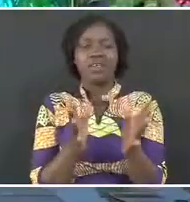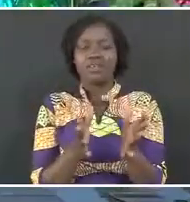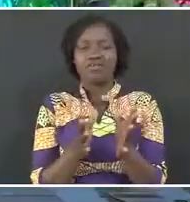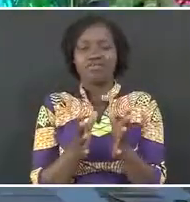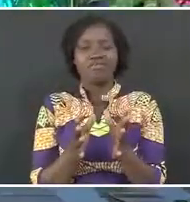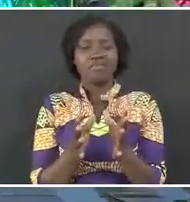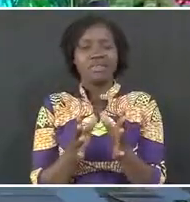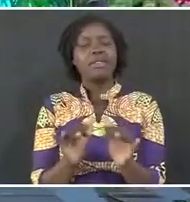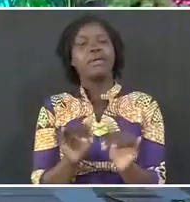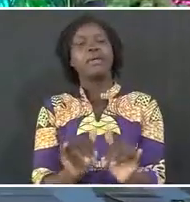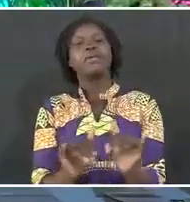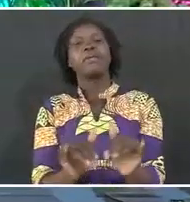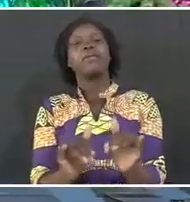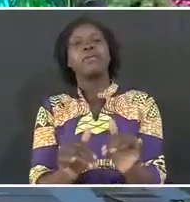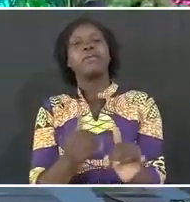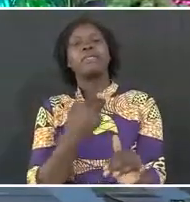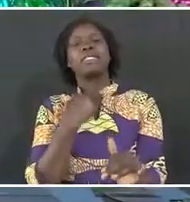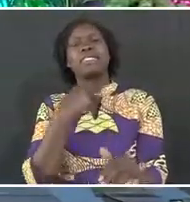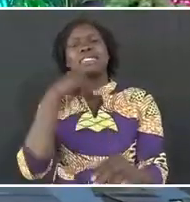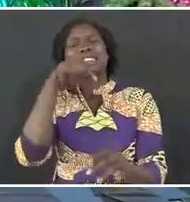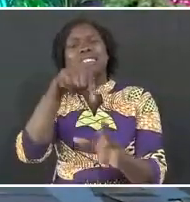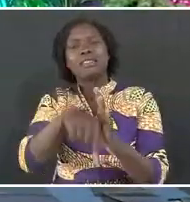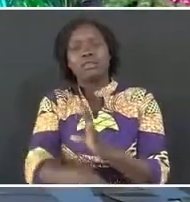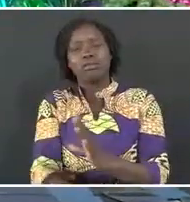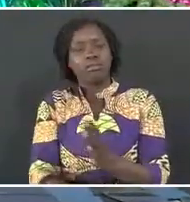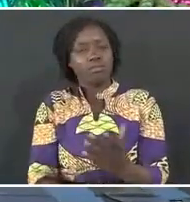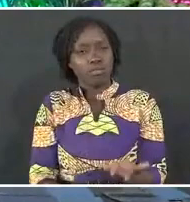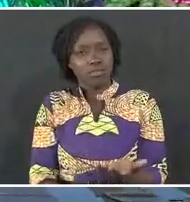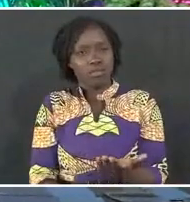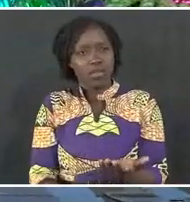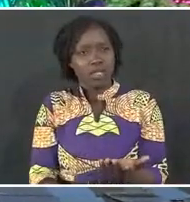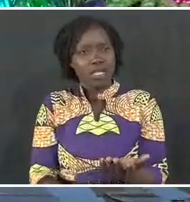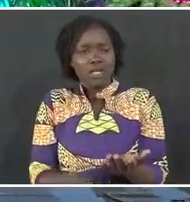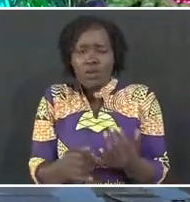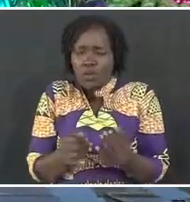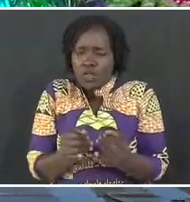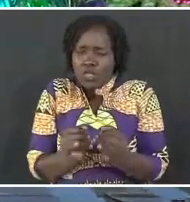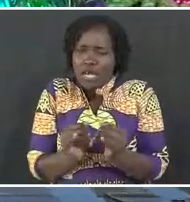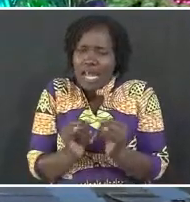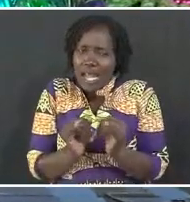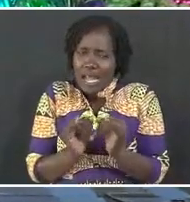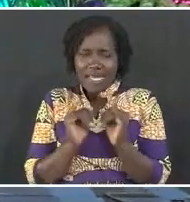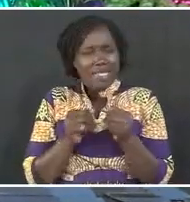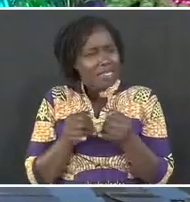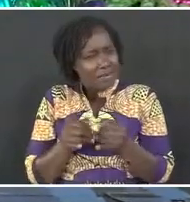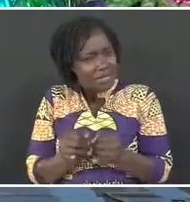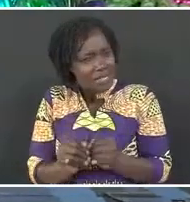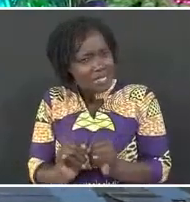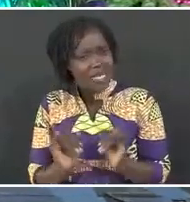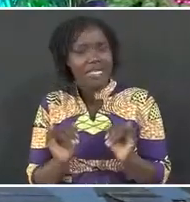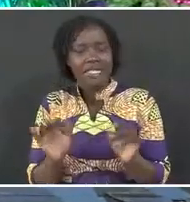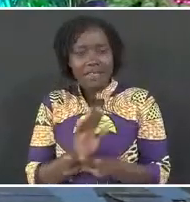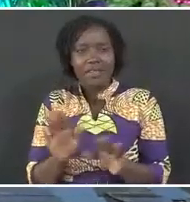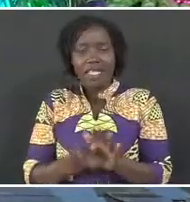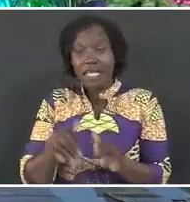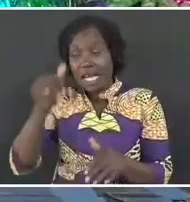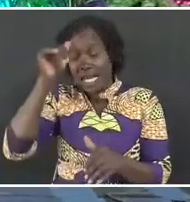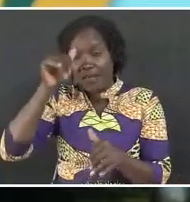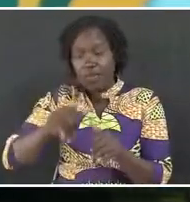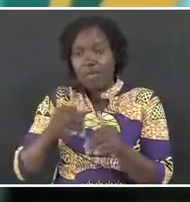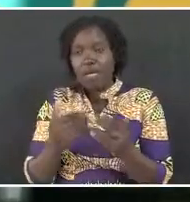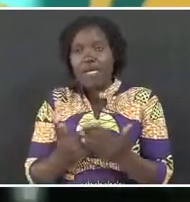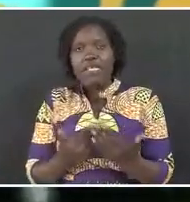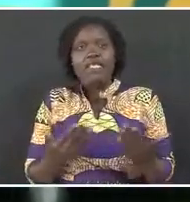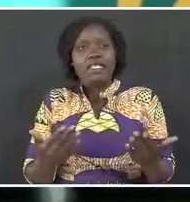move. It stuck even deeper. And we tried all things. And I remember all the children would